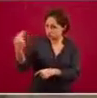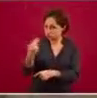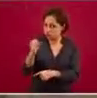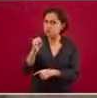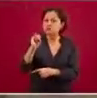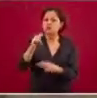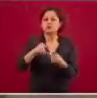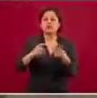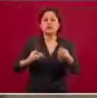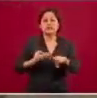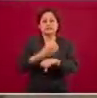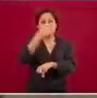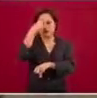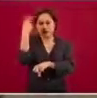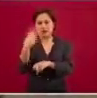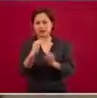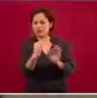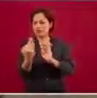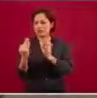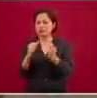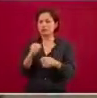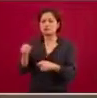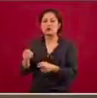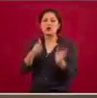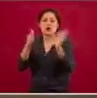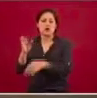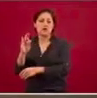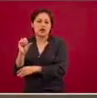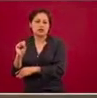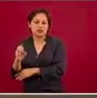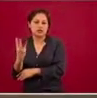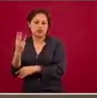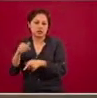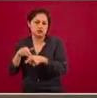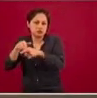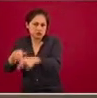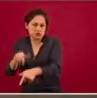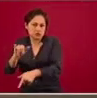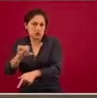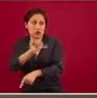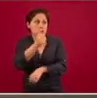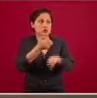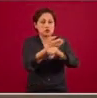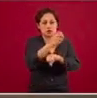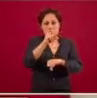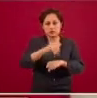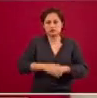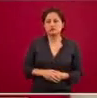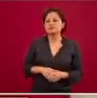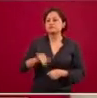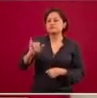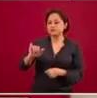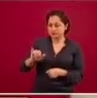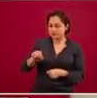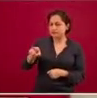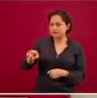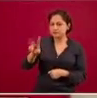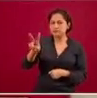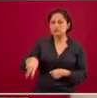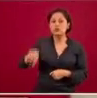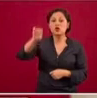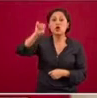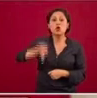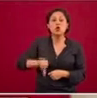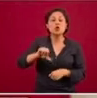that not all of the country enters phase 3 at the same time? Or will it be at the same time?